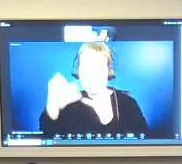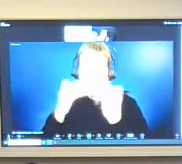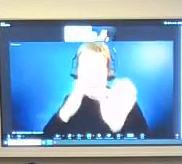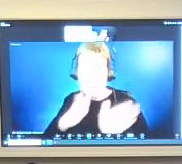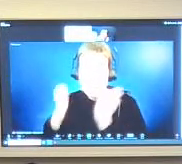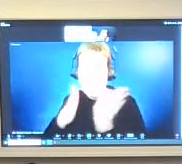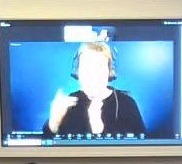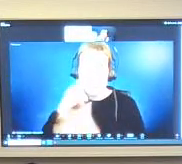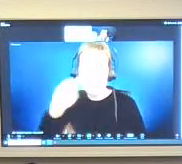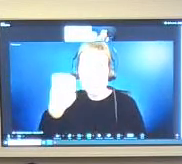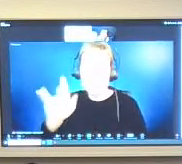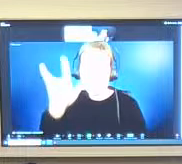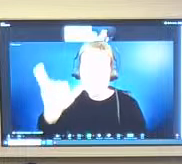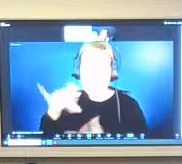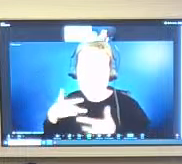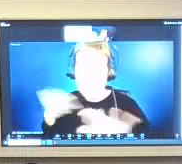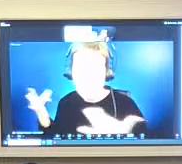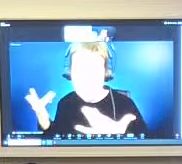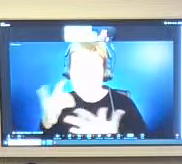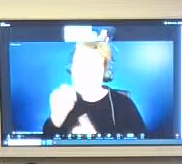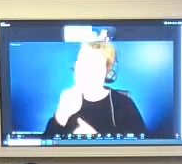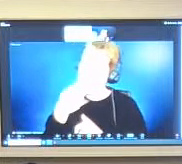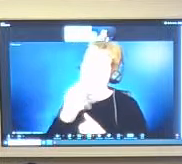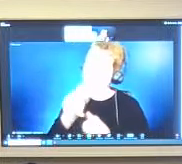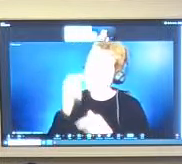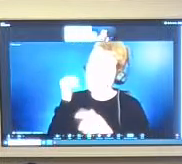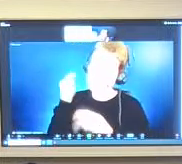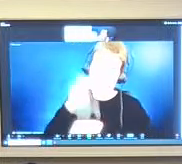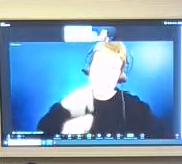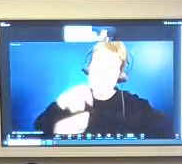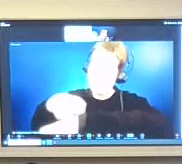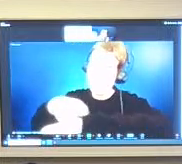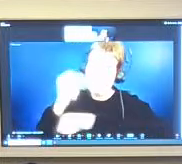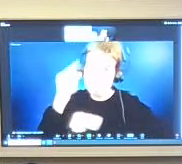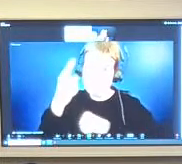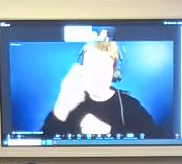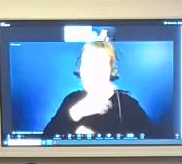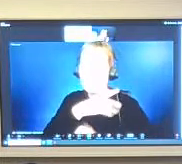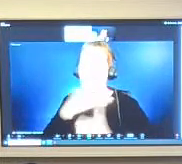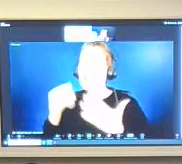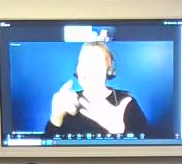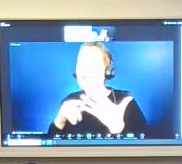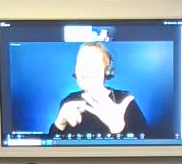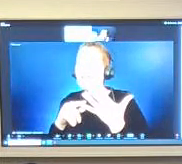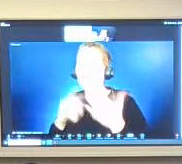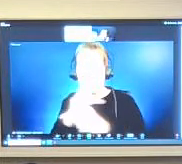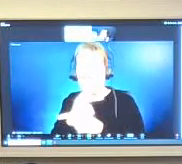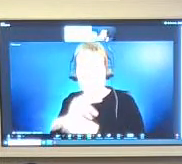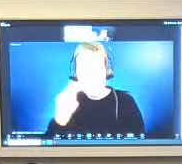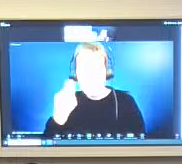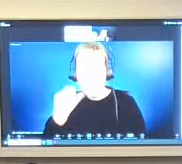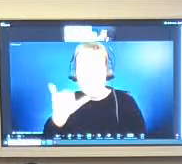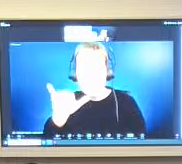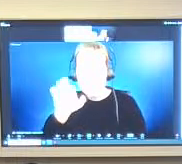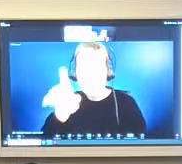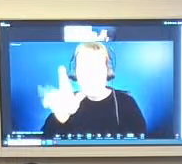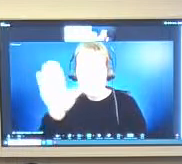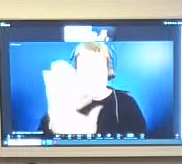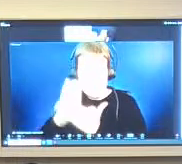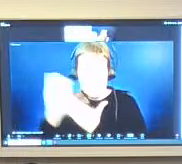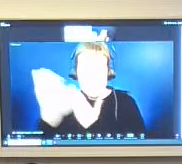than you think it's going to. And we need to get on the mayor's calendars to make sure that we're on